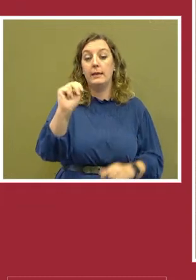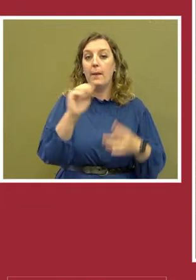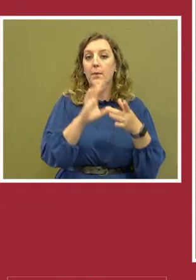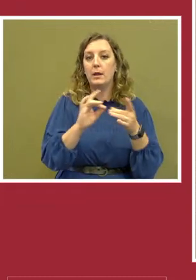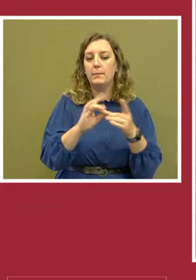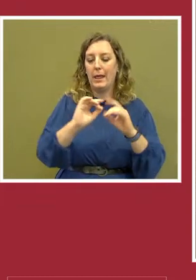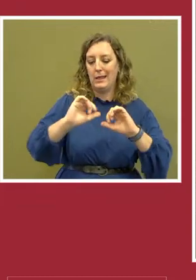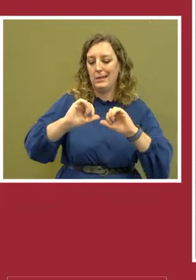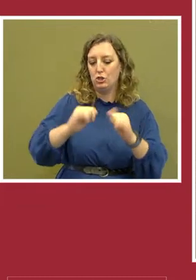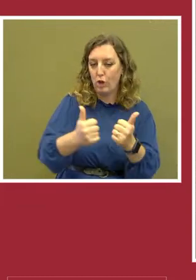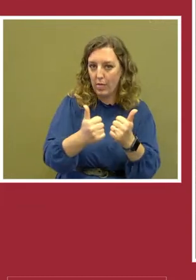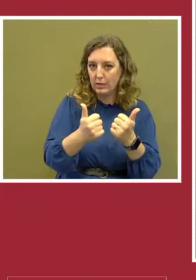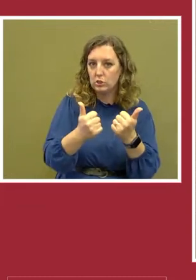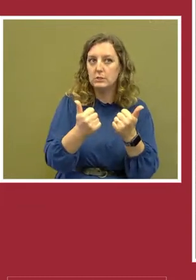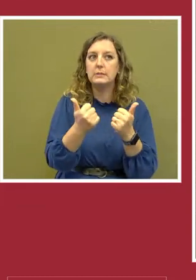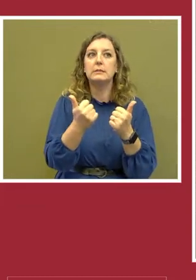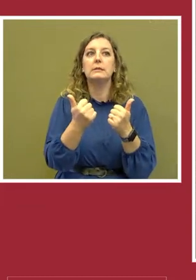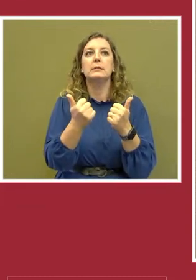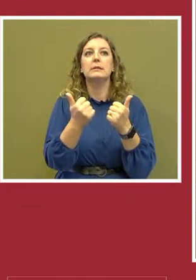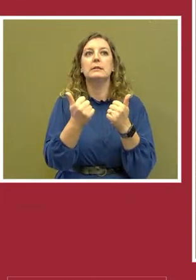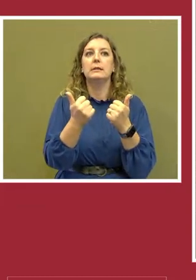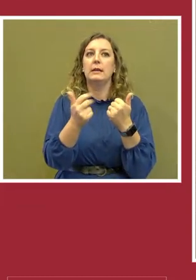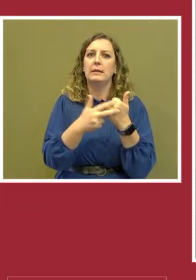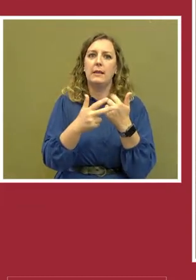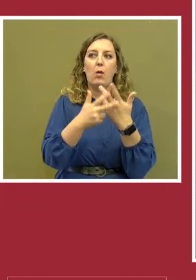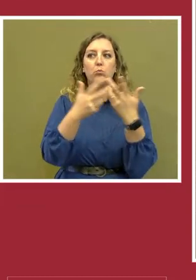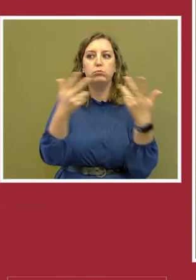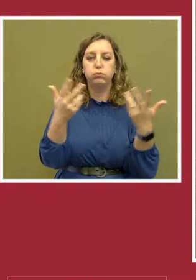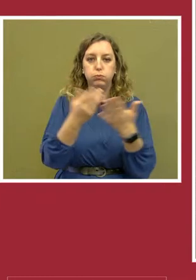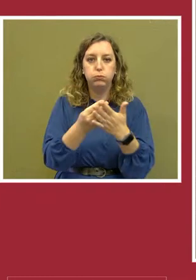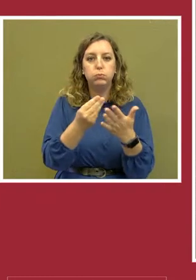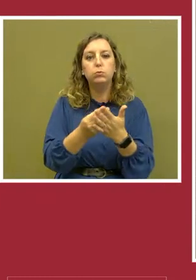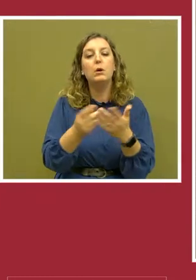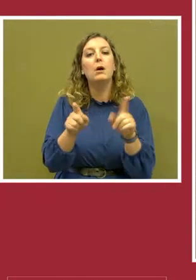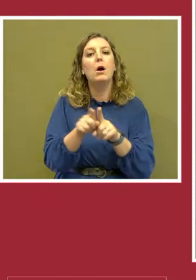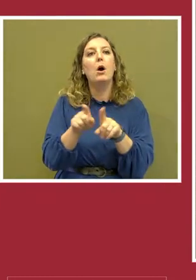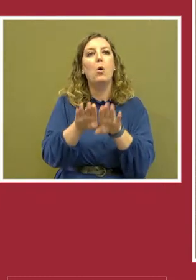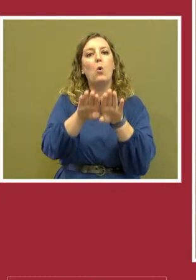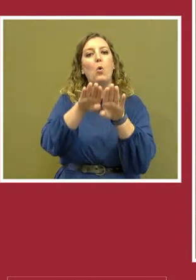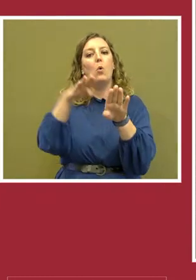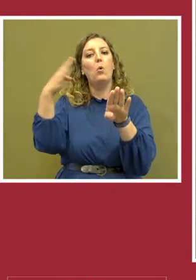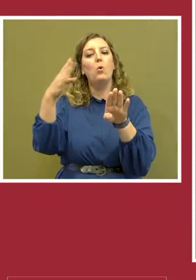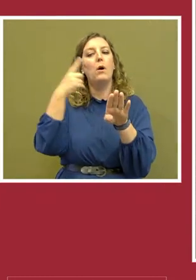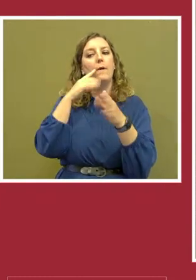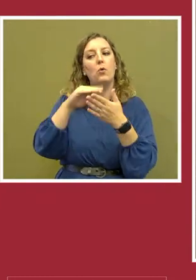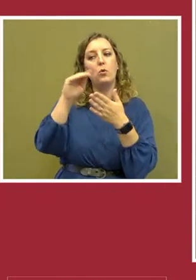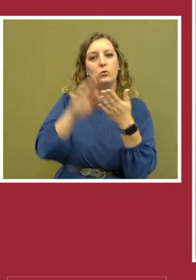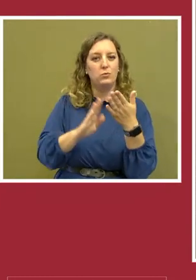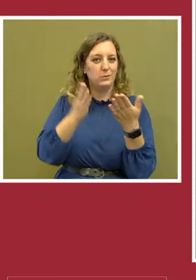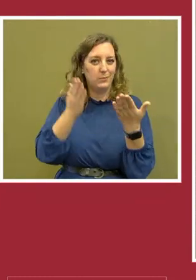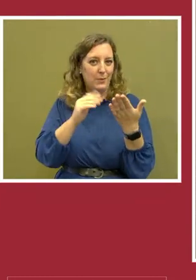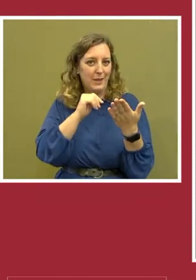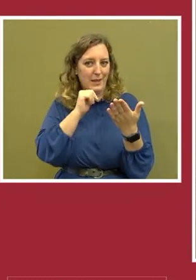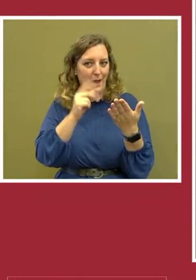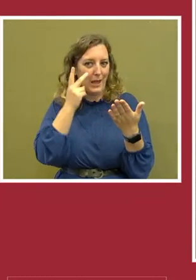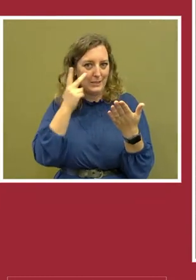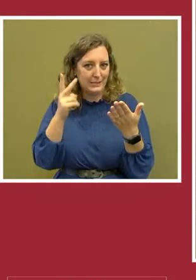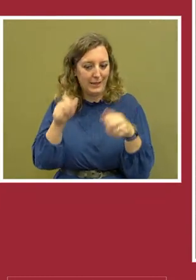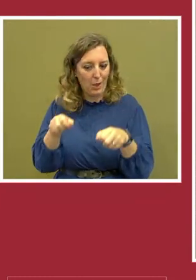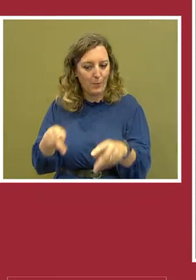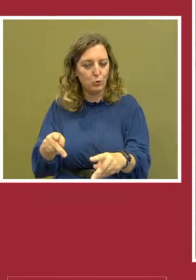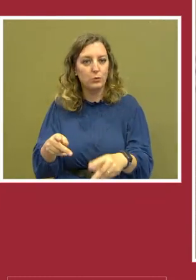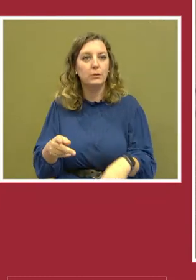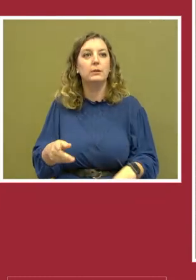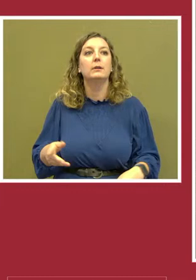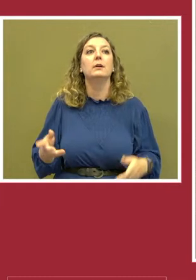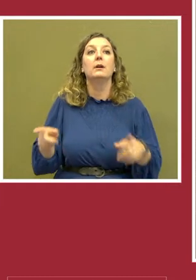it challenges them, it saves an enormous amount of money, and it also opens doors for students who might not have otherwise seen it. And